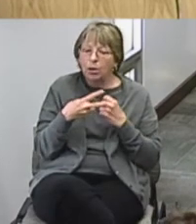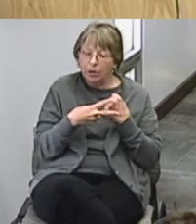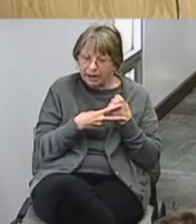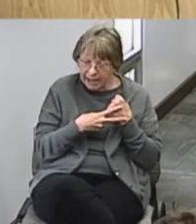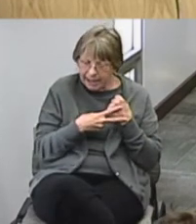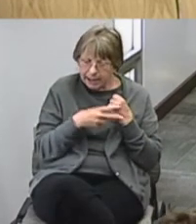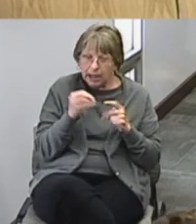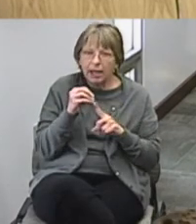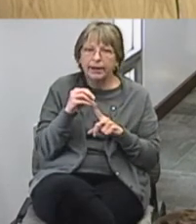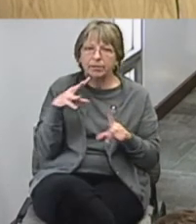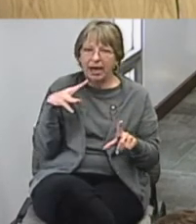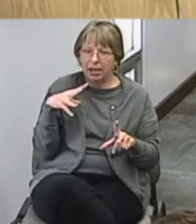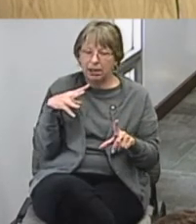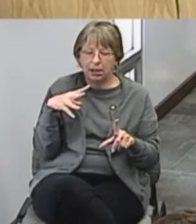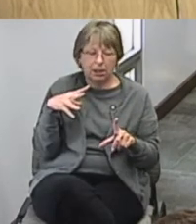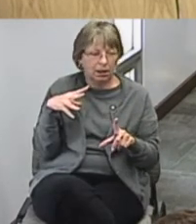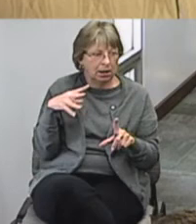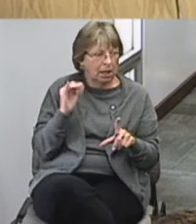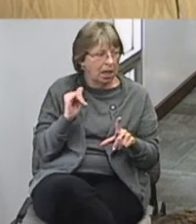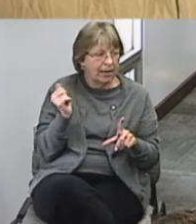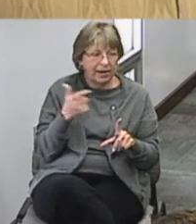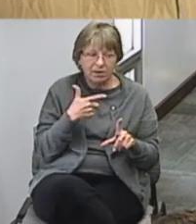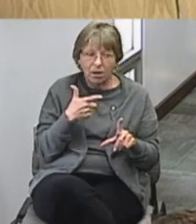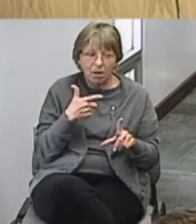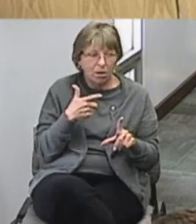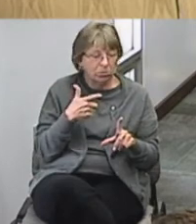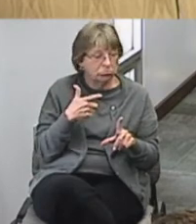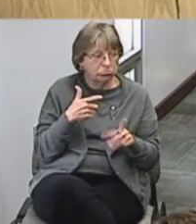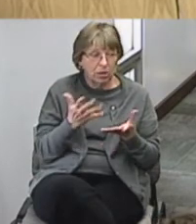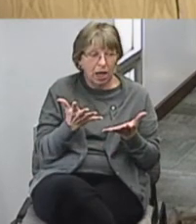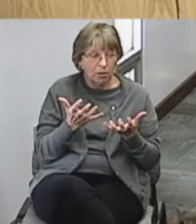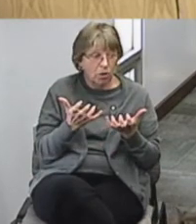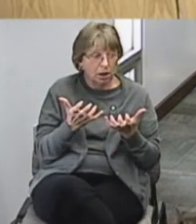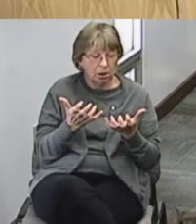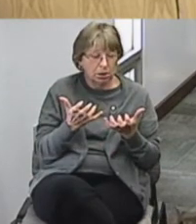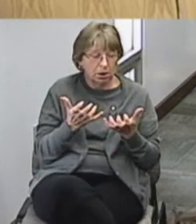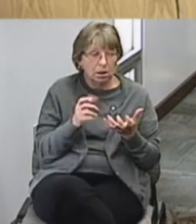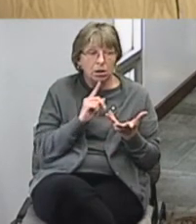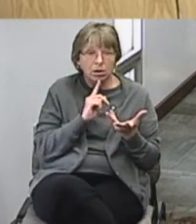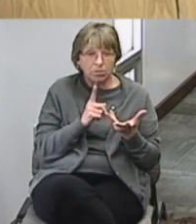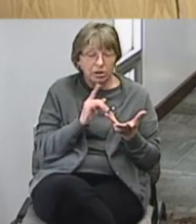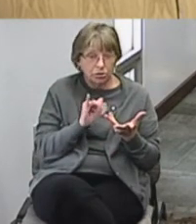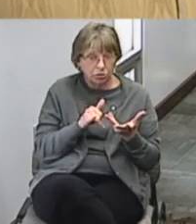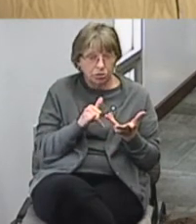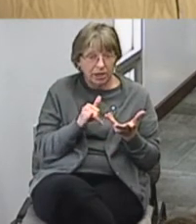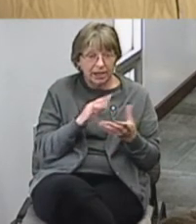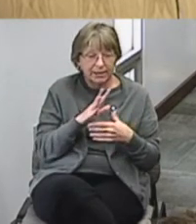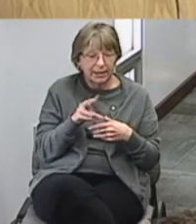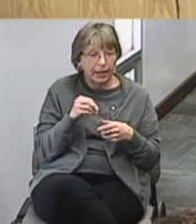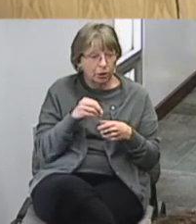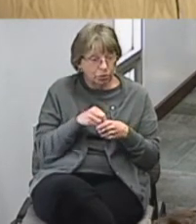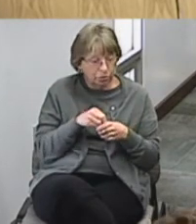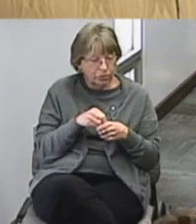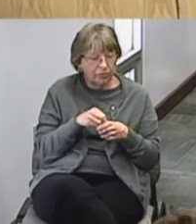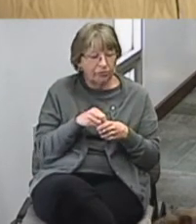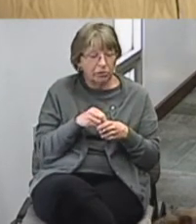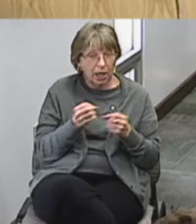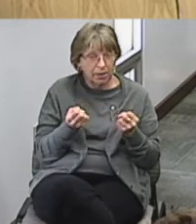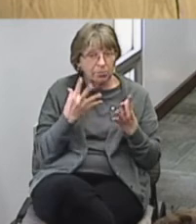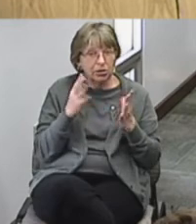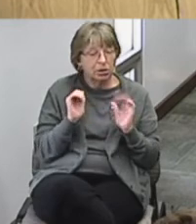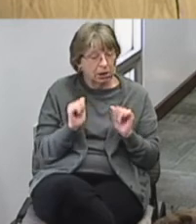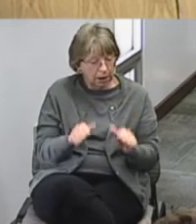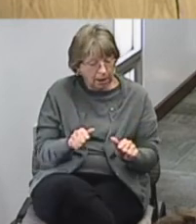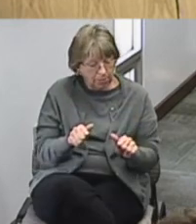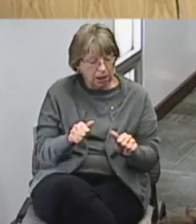and expansion. And that's really all I was after, is just really to make sure it's as inclusive as possible.